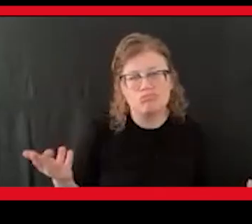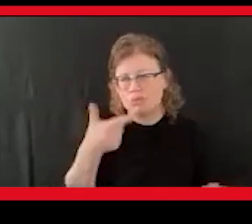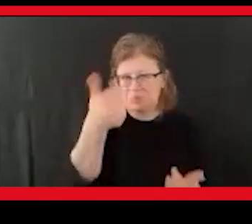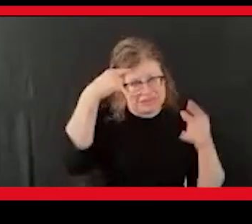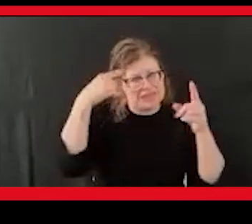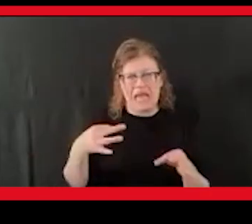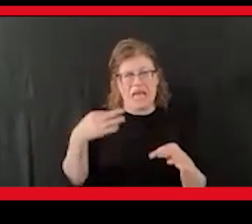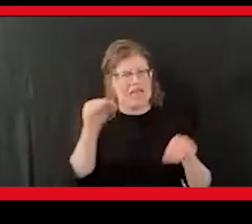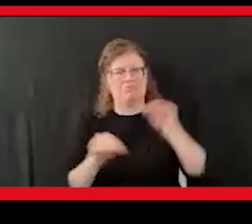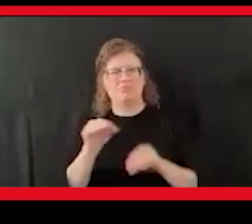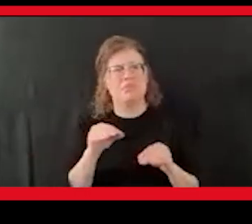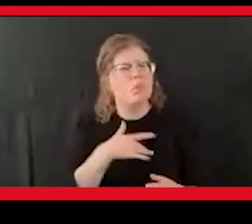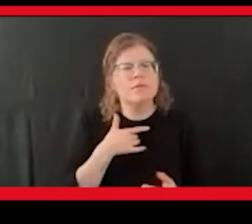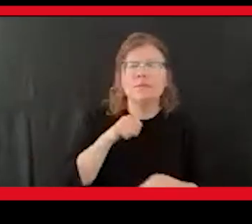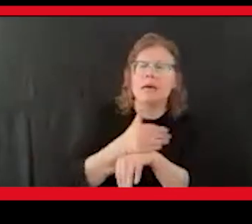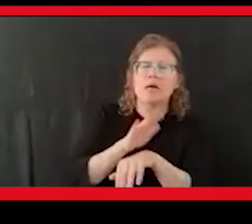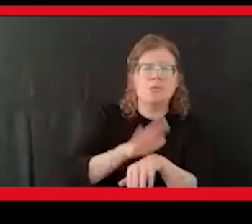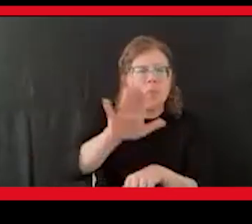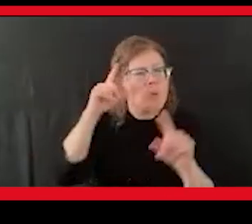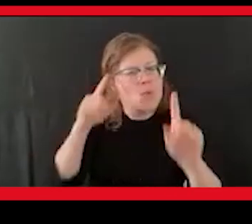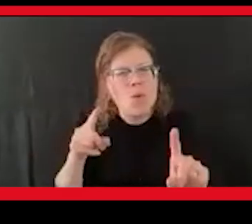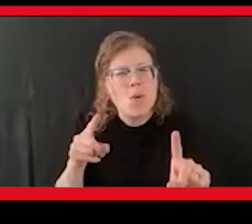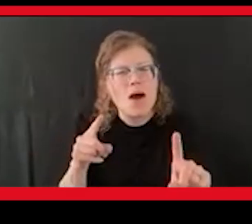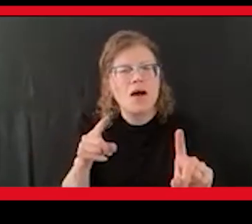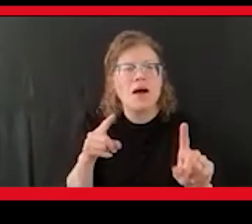and how you will know if you've achieved them.